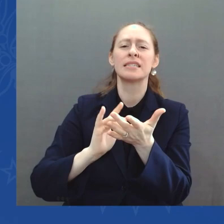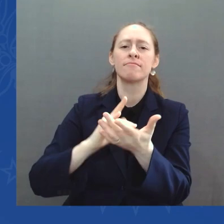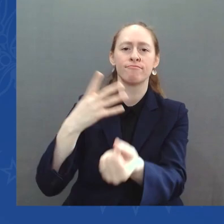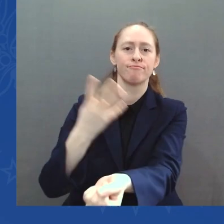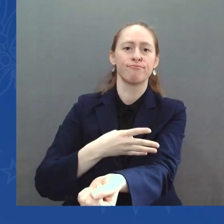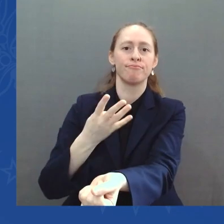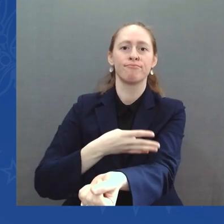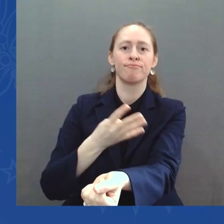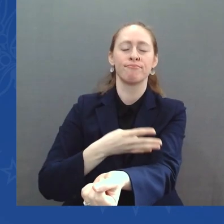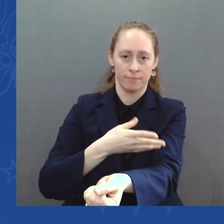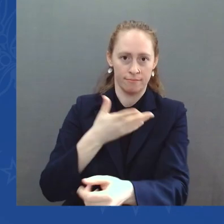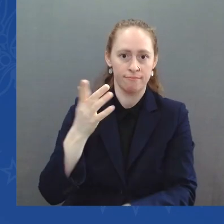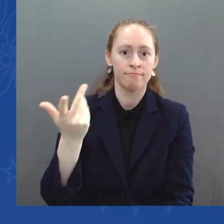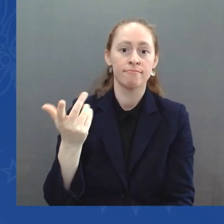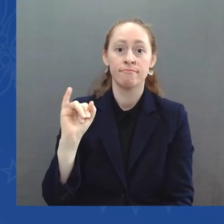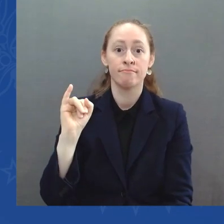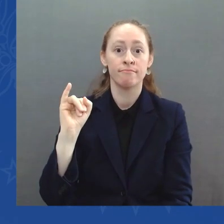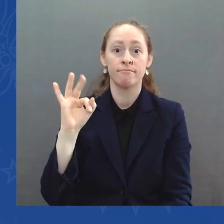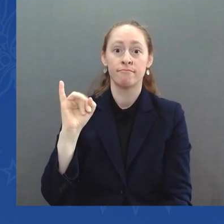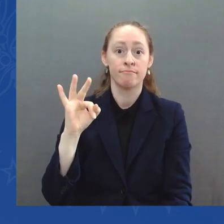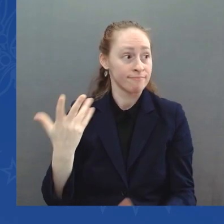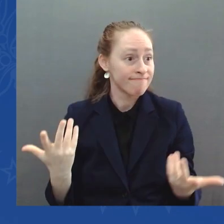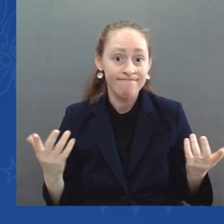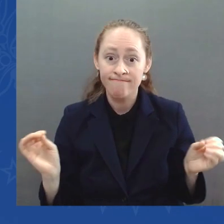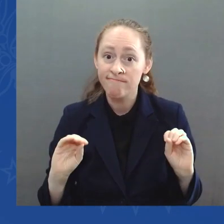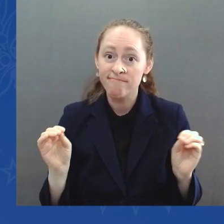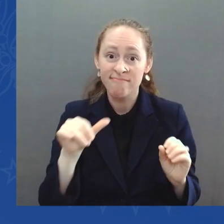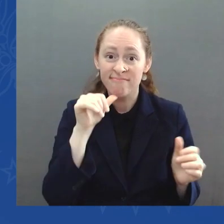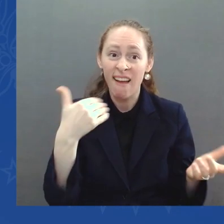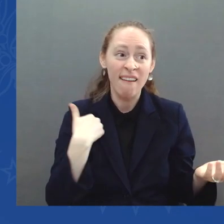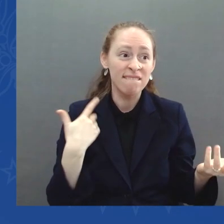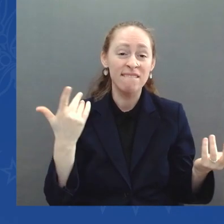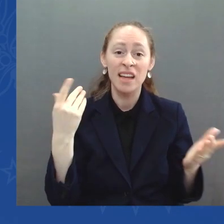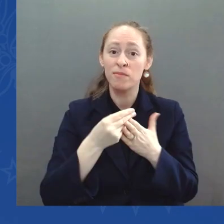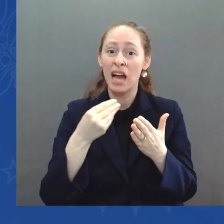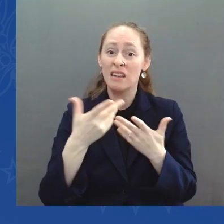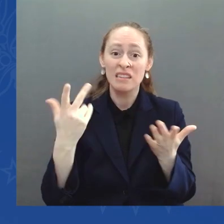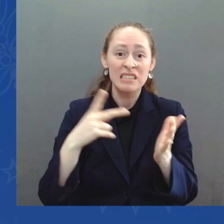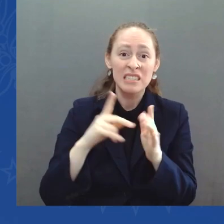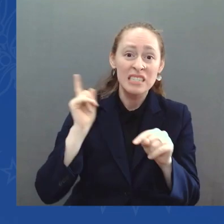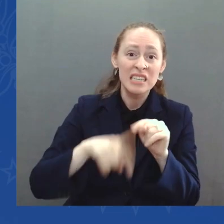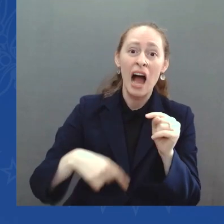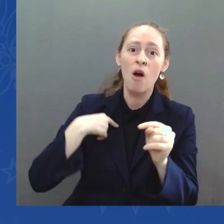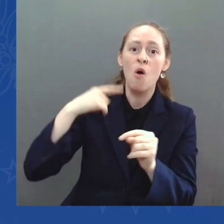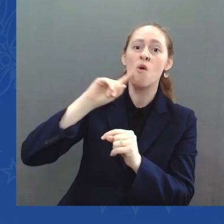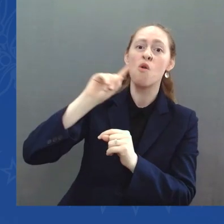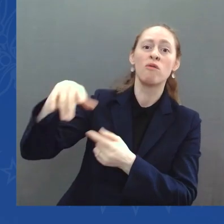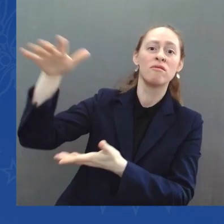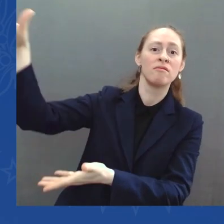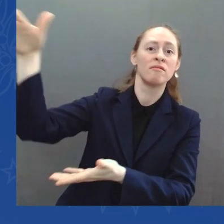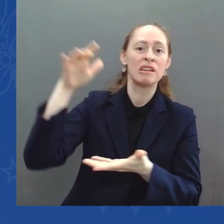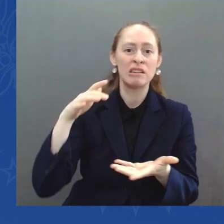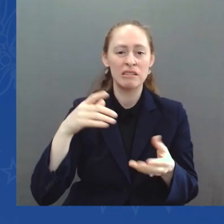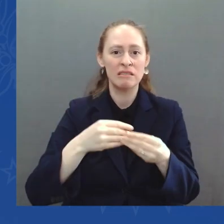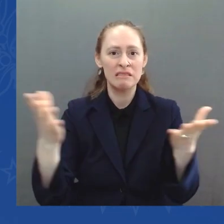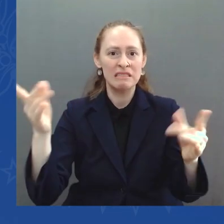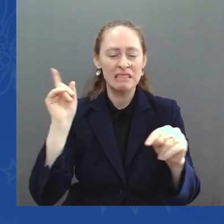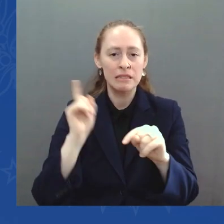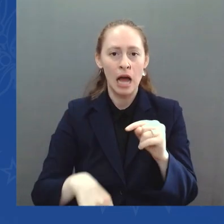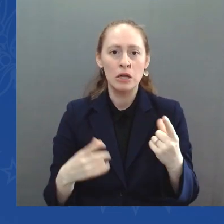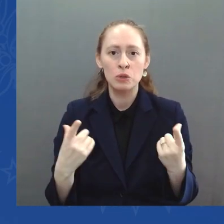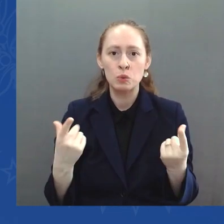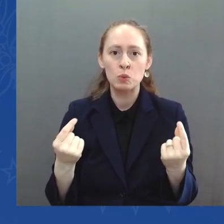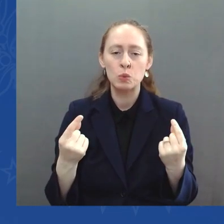to keep purchasing these monoclonal antibodies. We've had to cancel planned orders and cut the supply we're sending